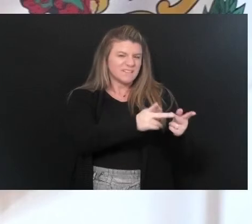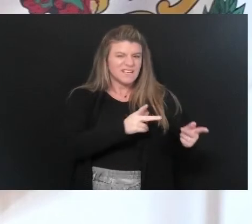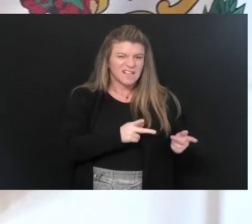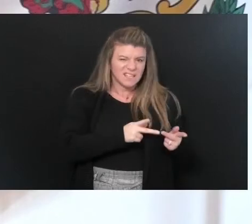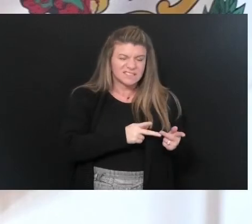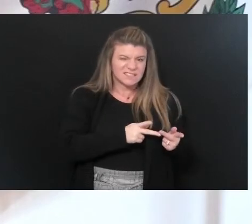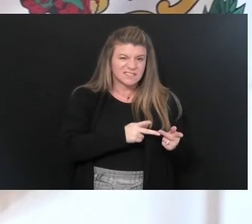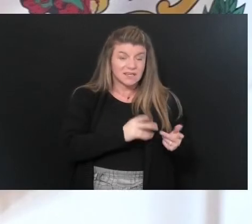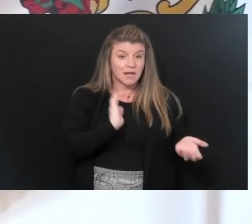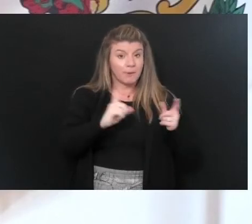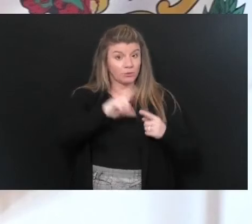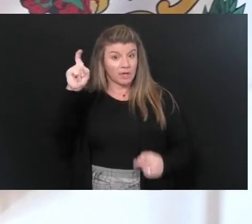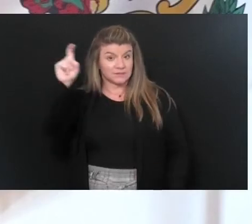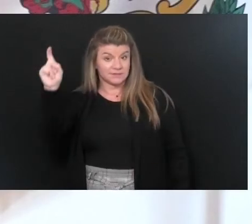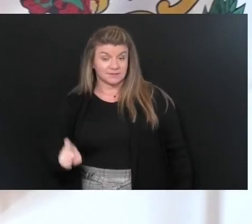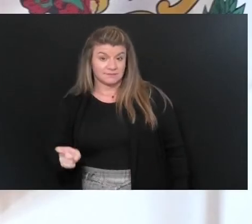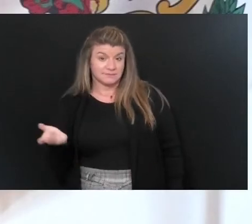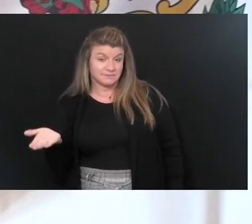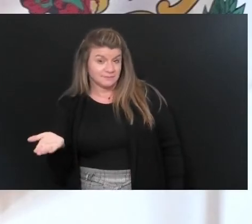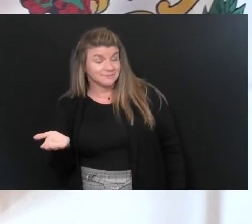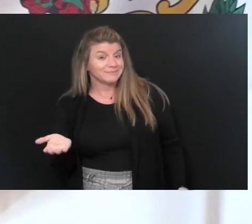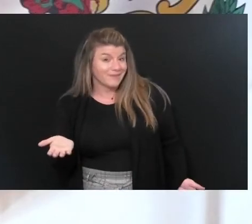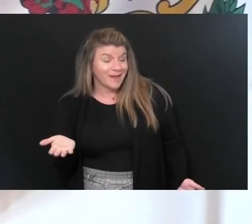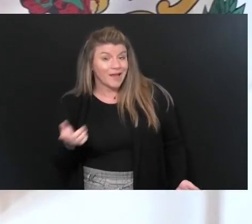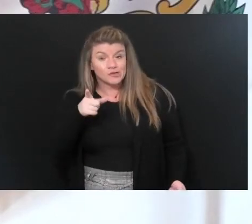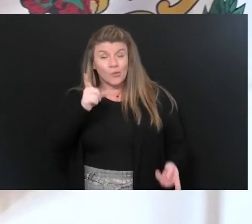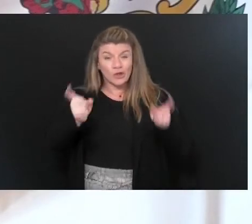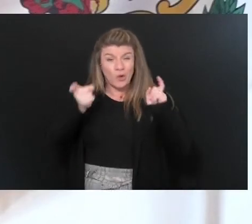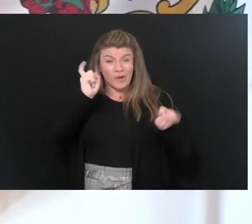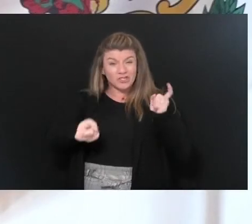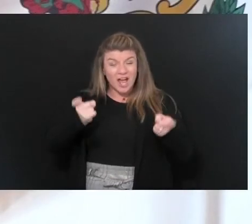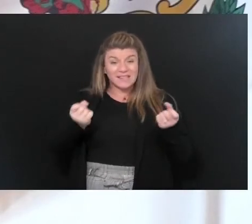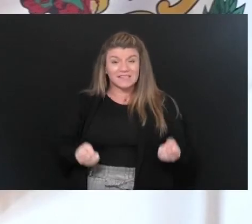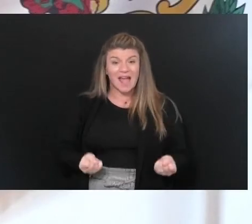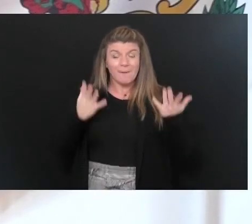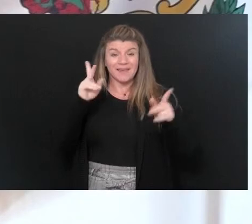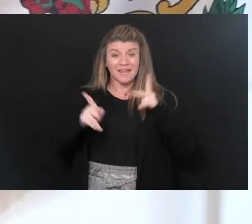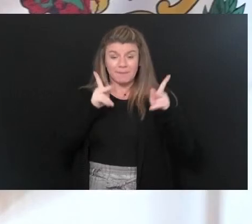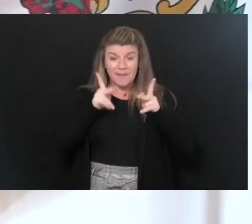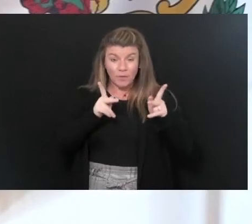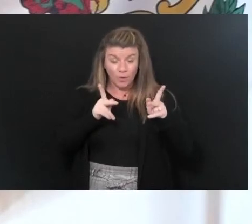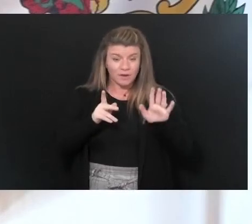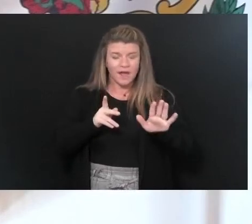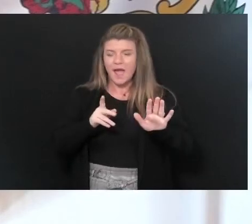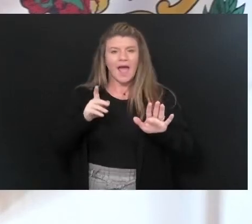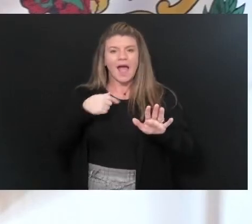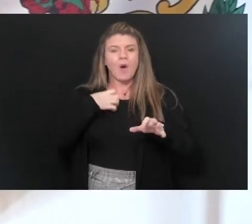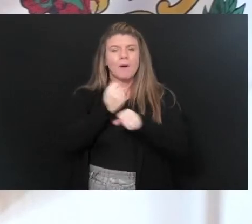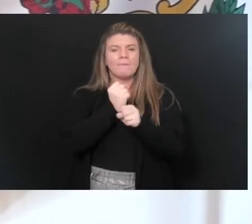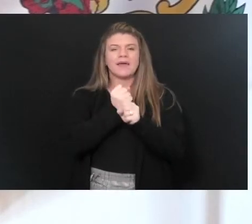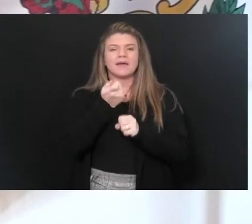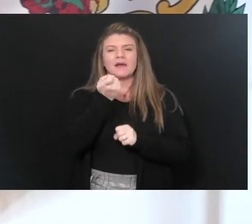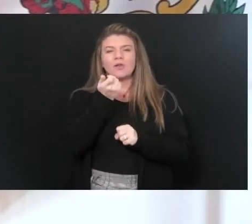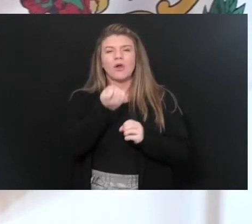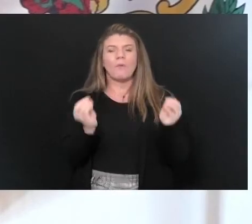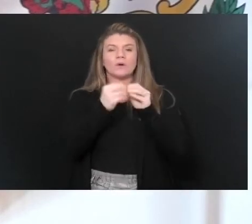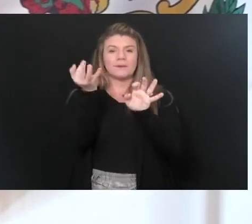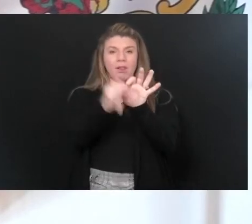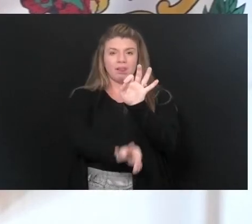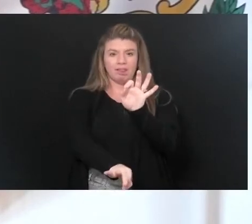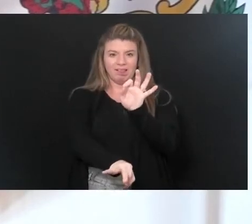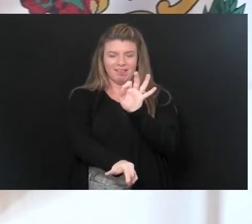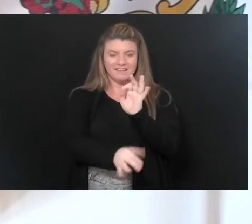facilities as Texas does. So when you adjust for population, and let me just narrow it down and make it really